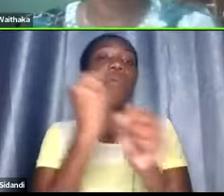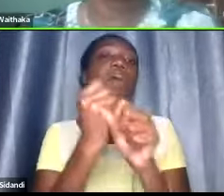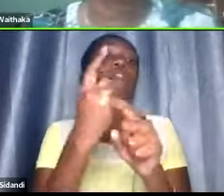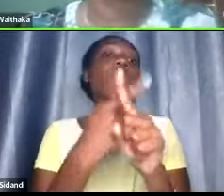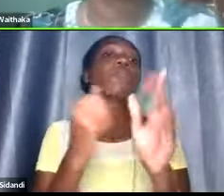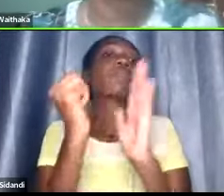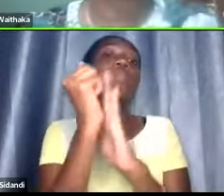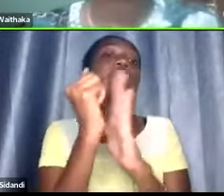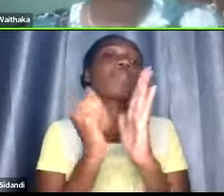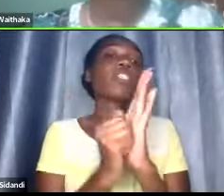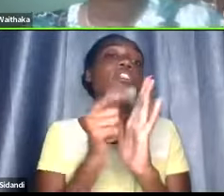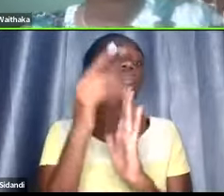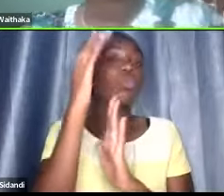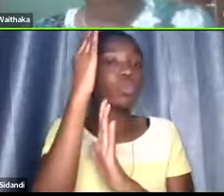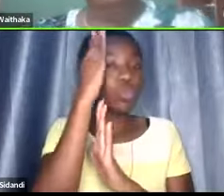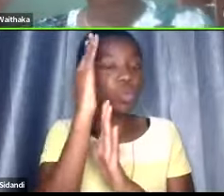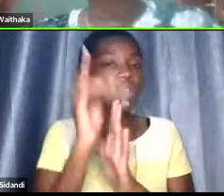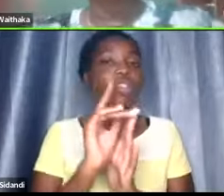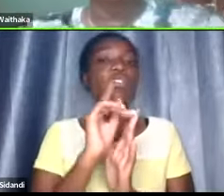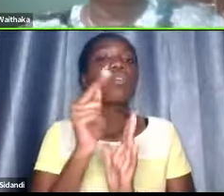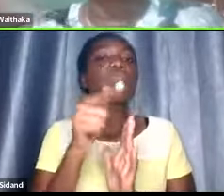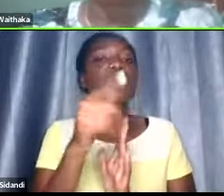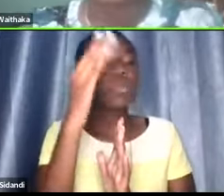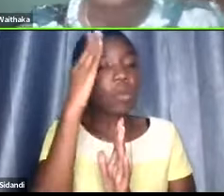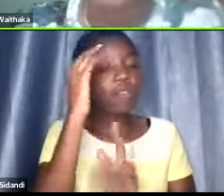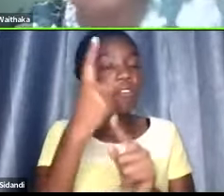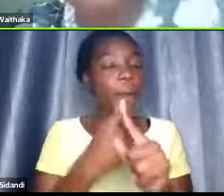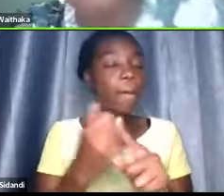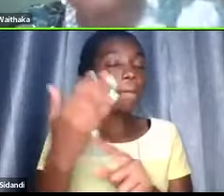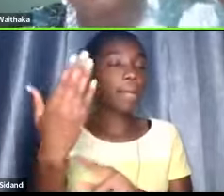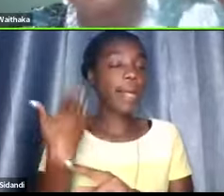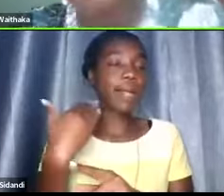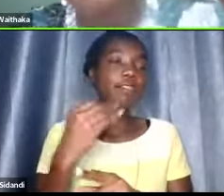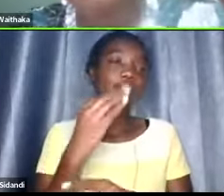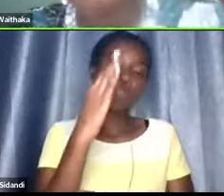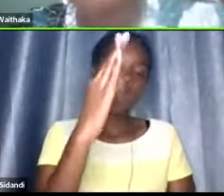that you already know. So you know from backwards to where you're going.